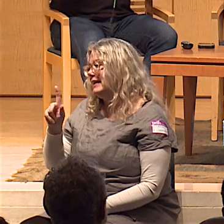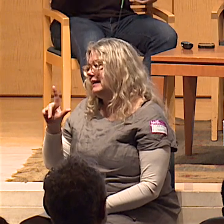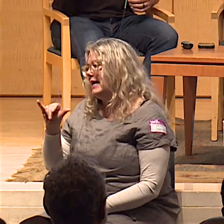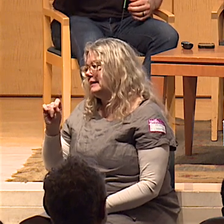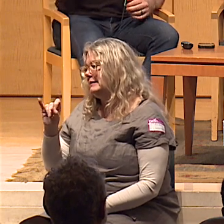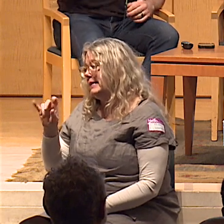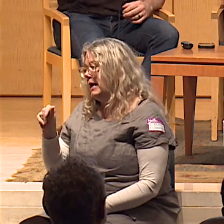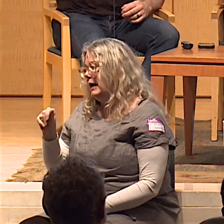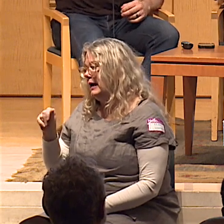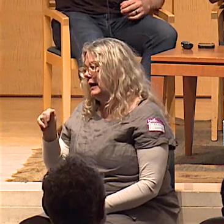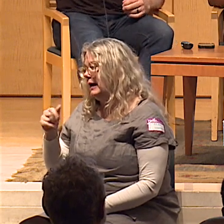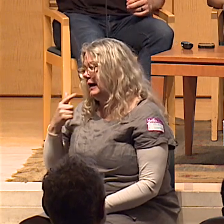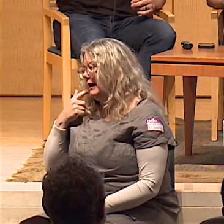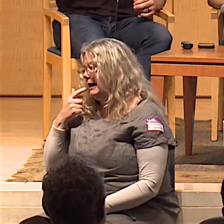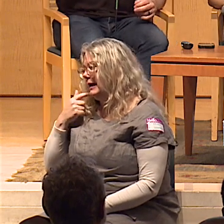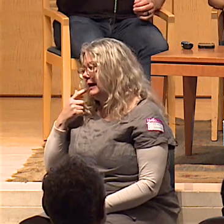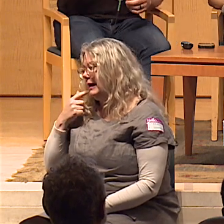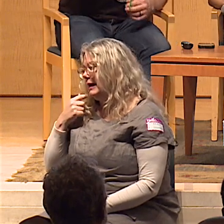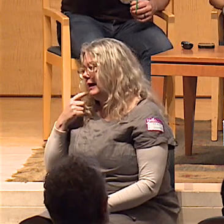chuckle, ha ha.